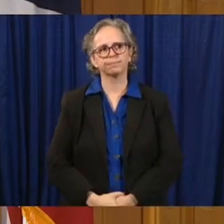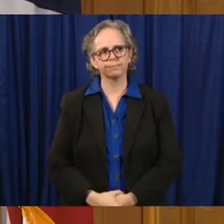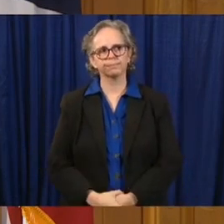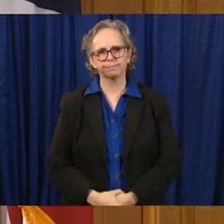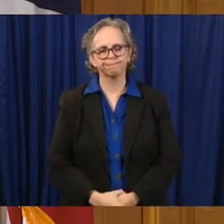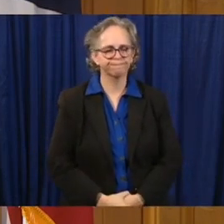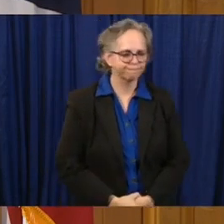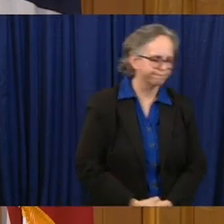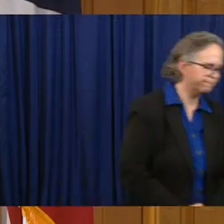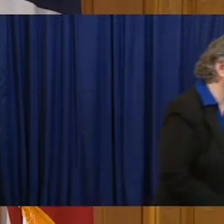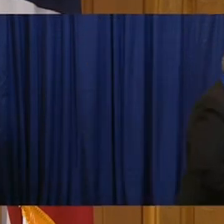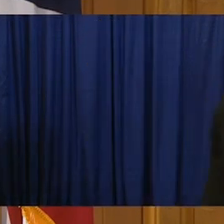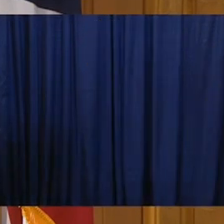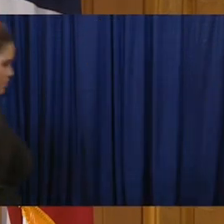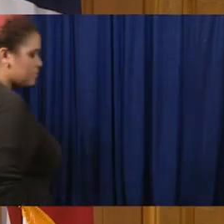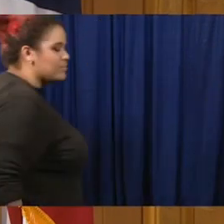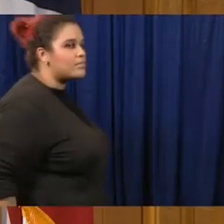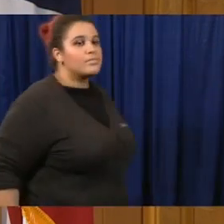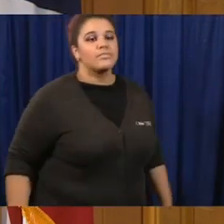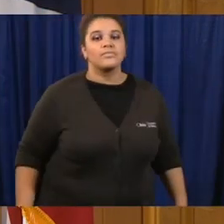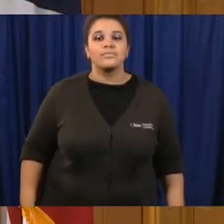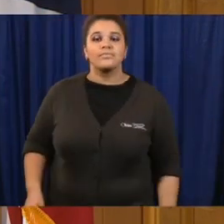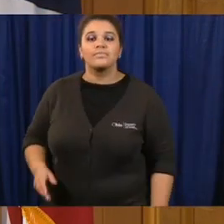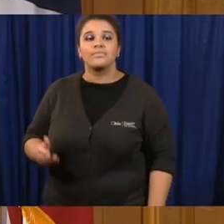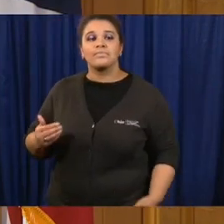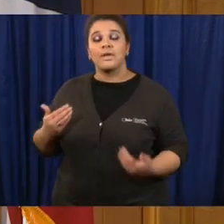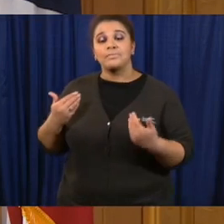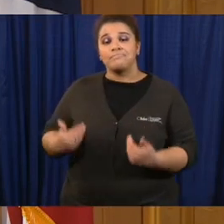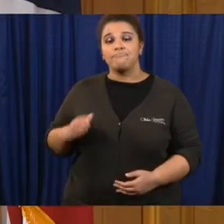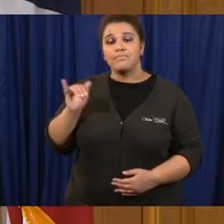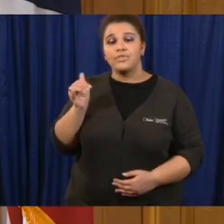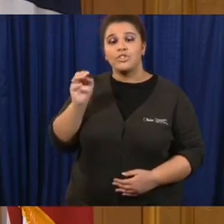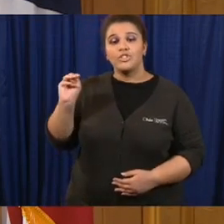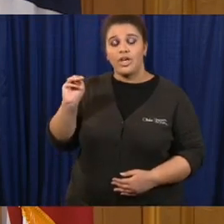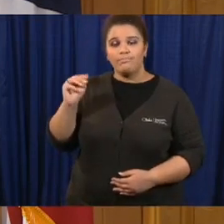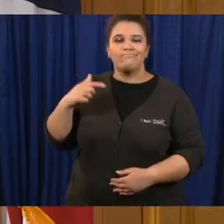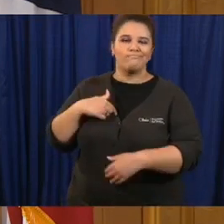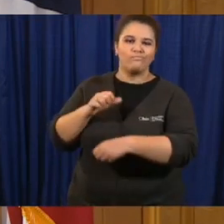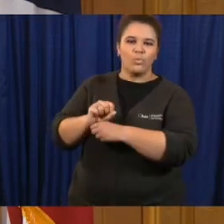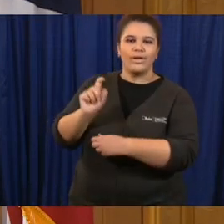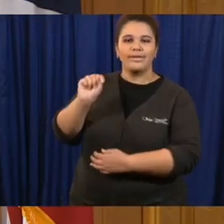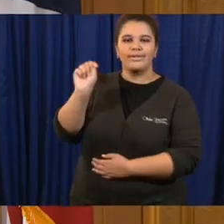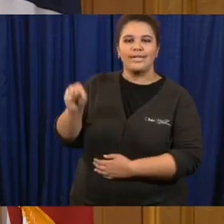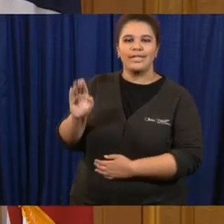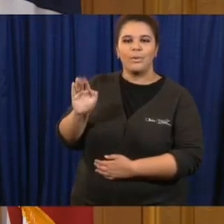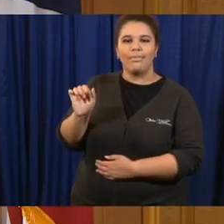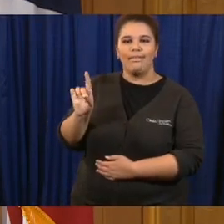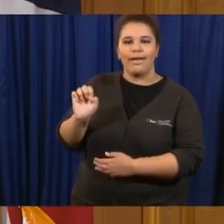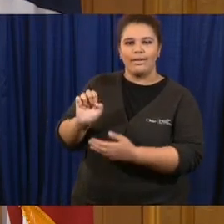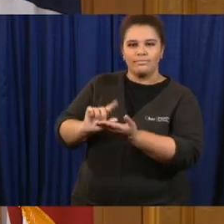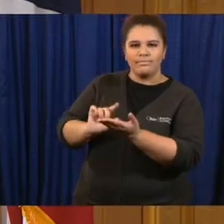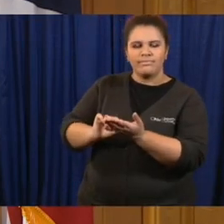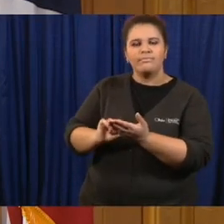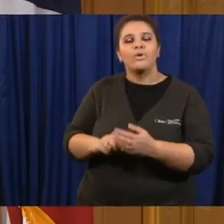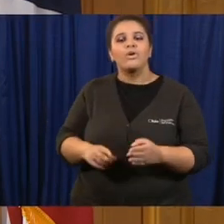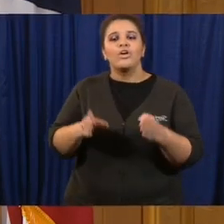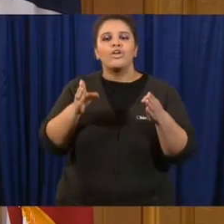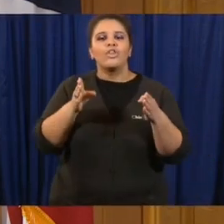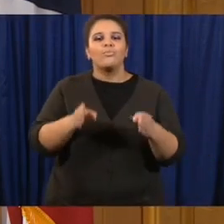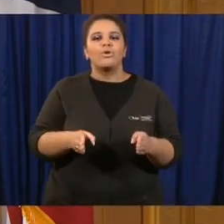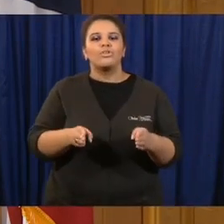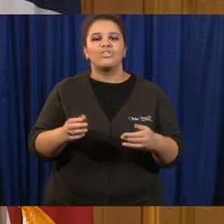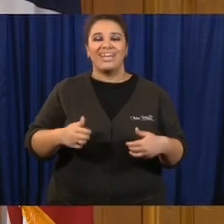Hello, Governor. Jim Province with the Toledo Blade. Could you tell us where the inmate from Pickaway who died, where did he die? Was he still in